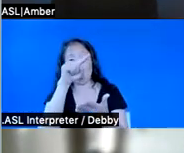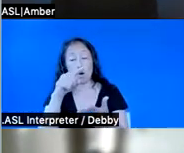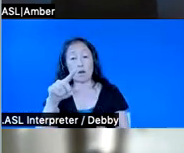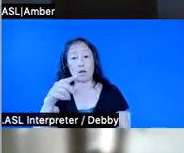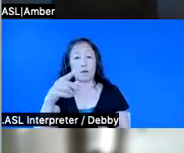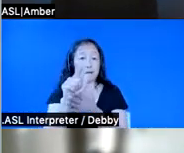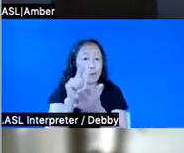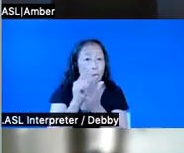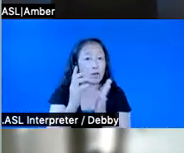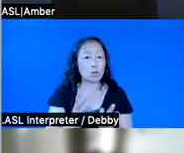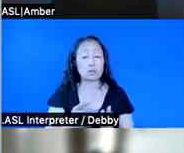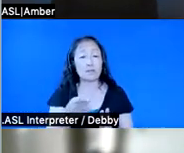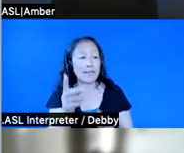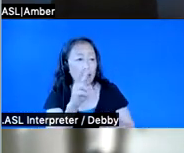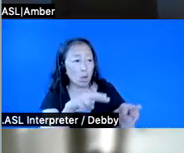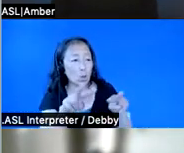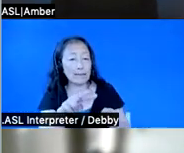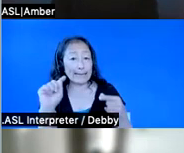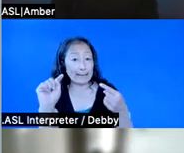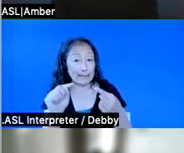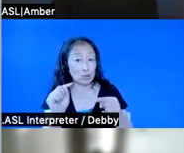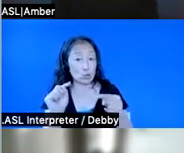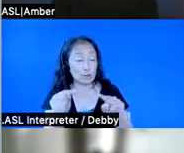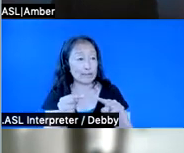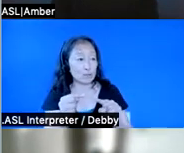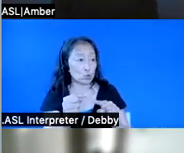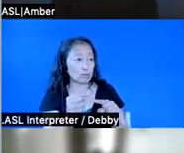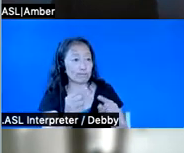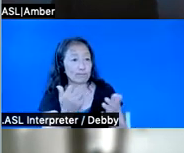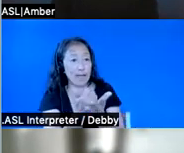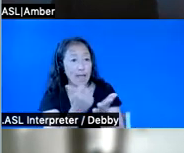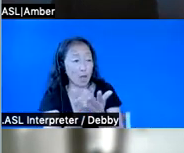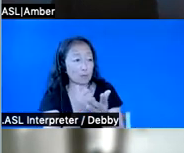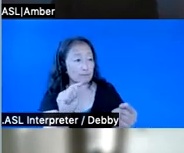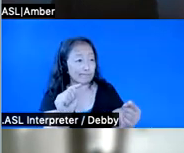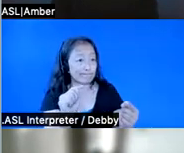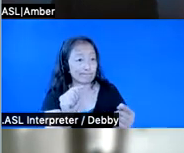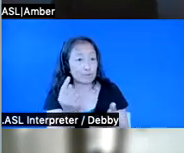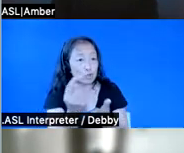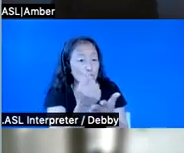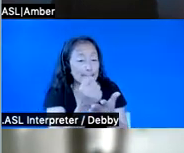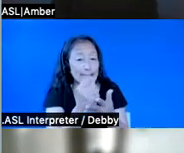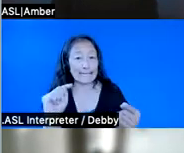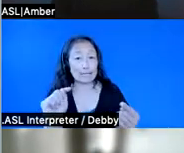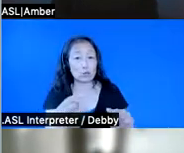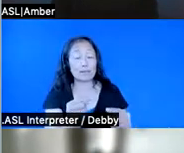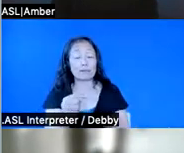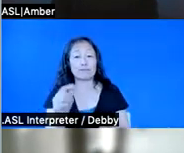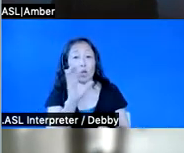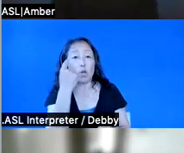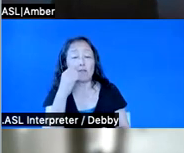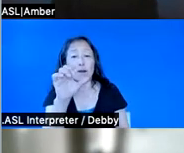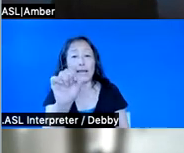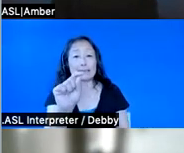treat injuries. They will look at STIs, sexually transmitted infections, so they can